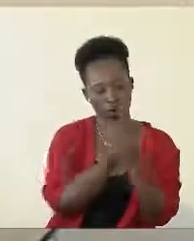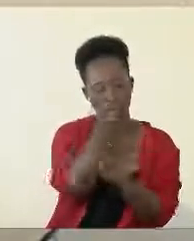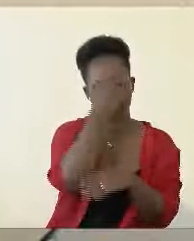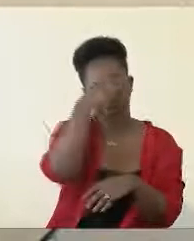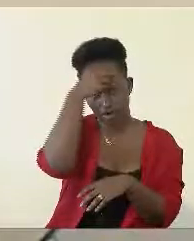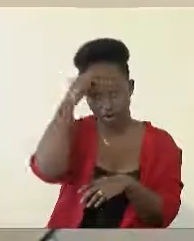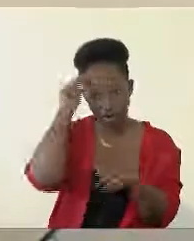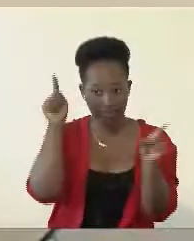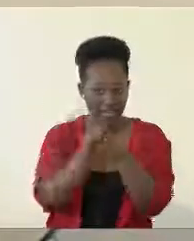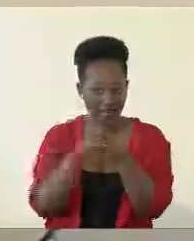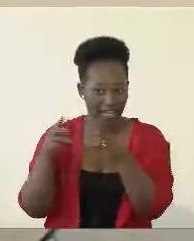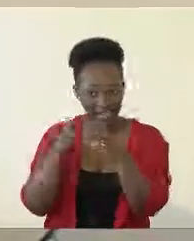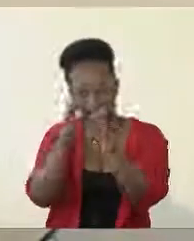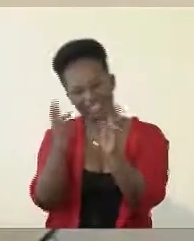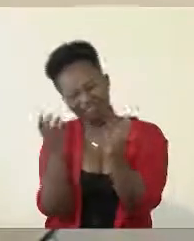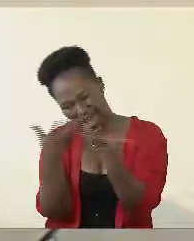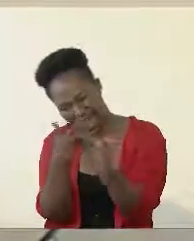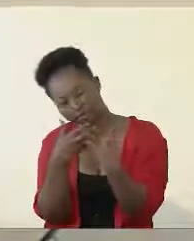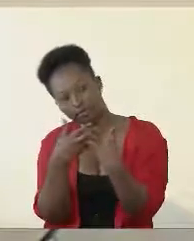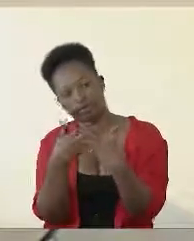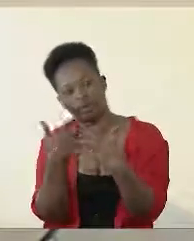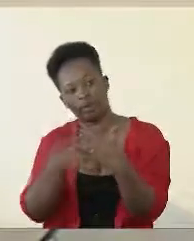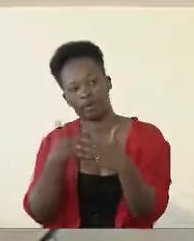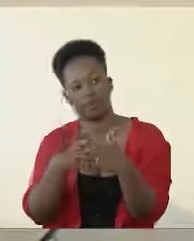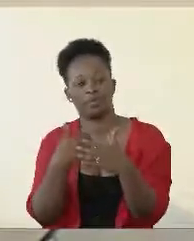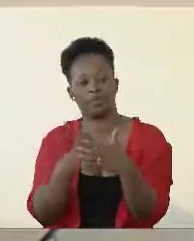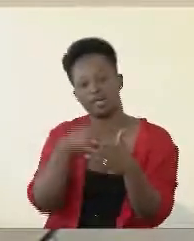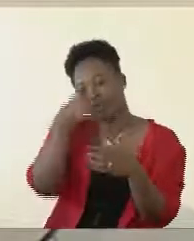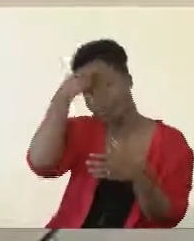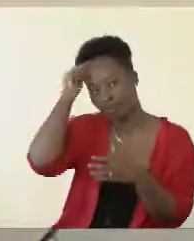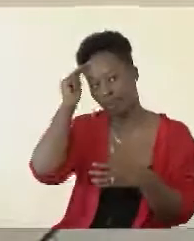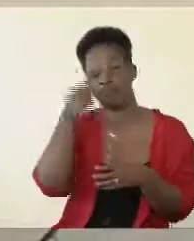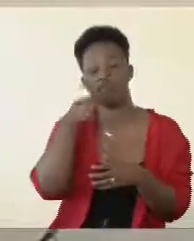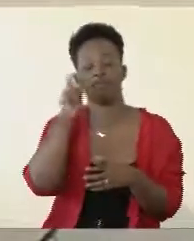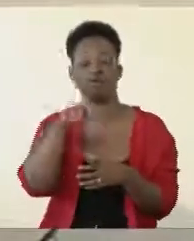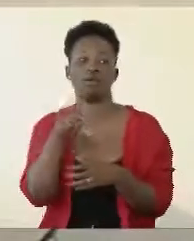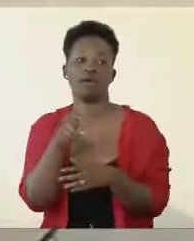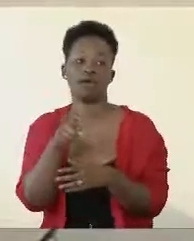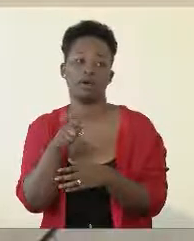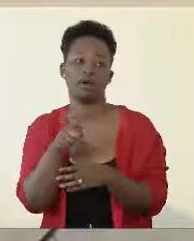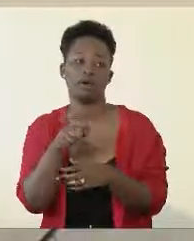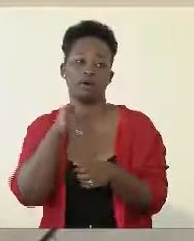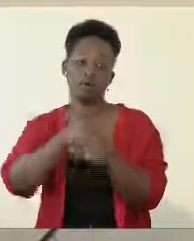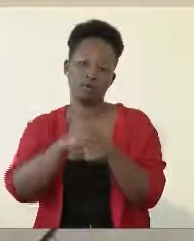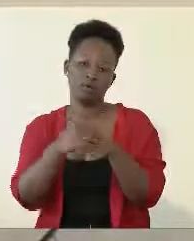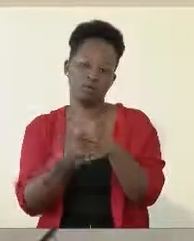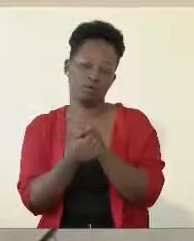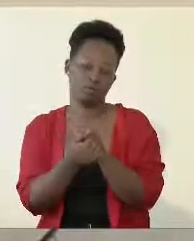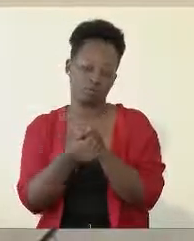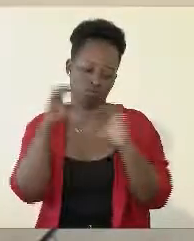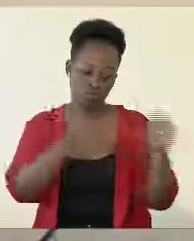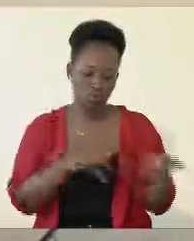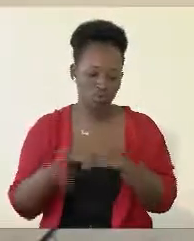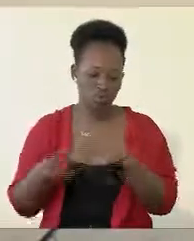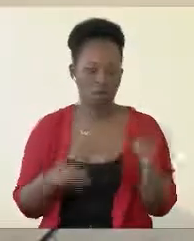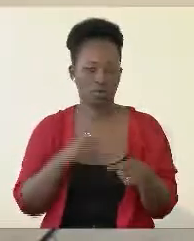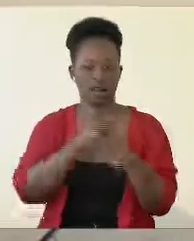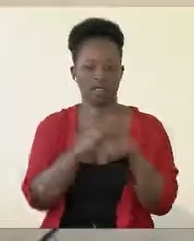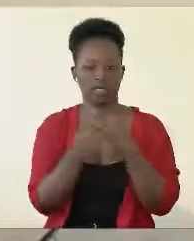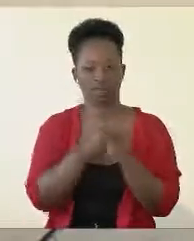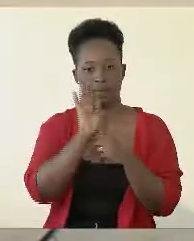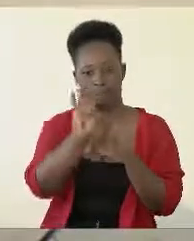What is the importance when you apply the growth strategies? So when you apply the growth strategies, in your business. One, it will help you